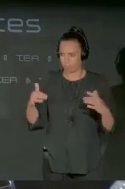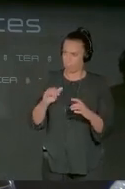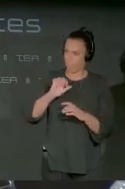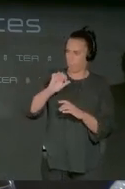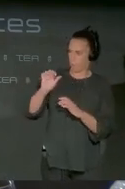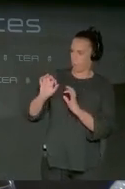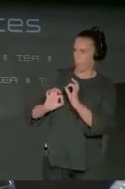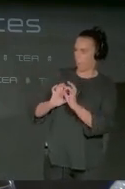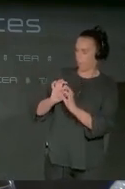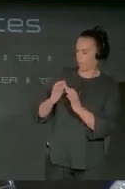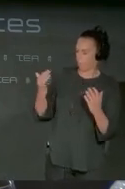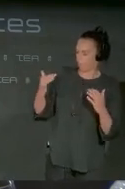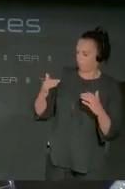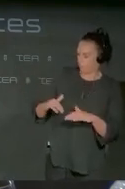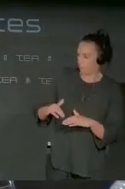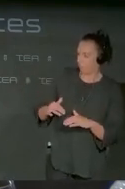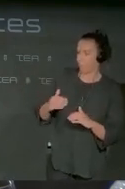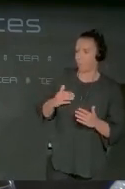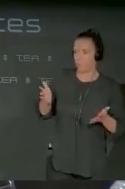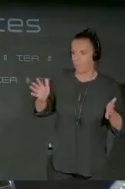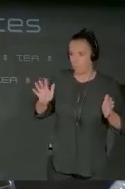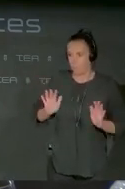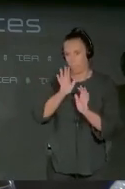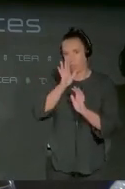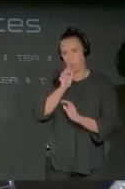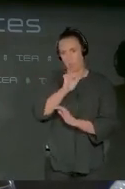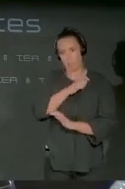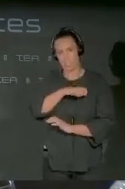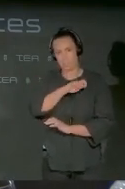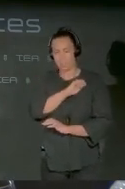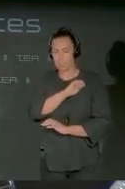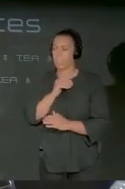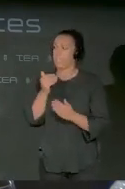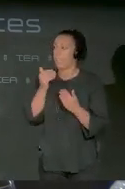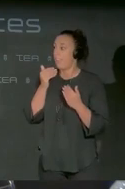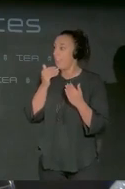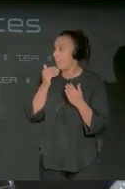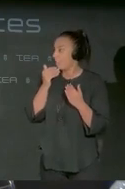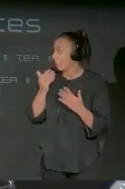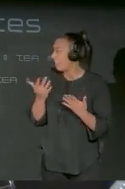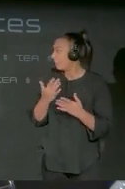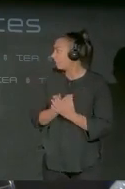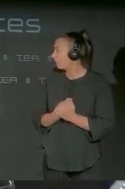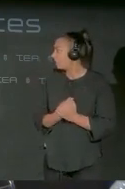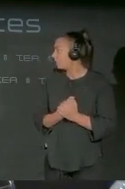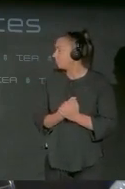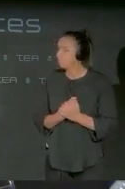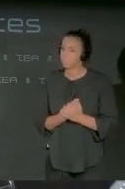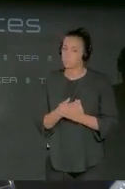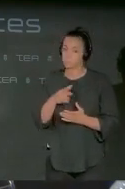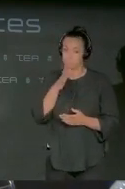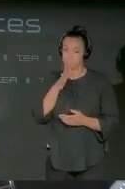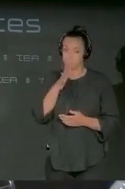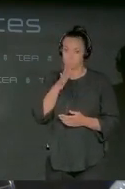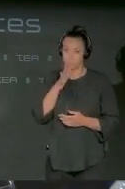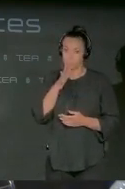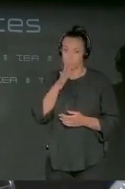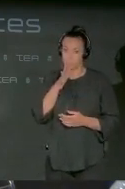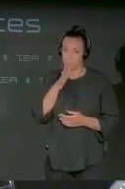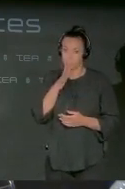and let's hope that at the latest Polish presidency, that is now the Poland, is becoming the, by the centers of employees, the biggest country